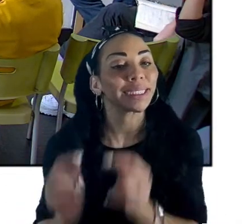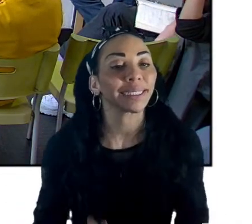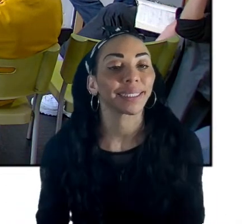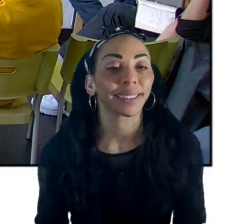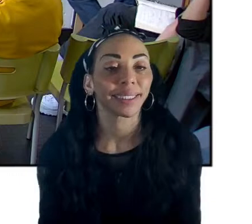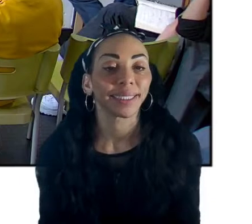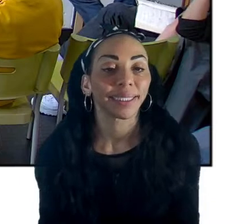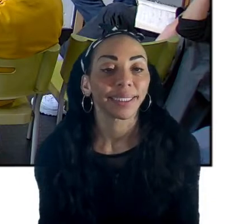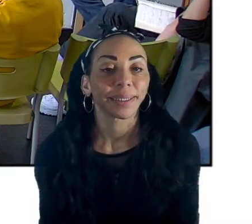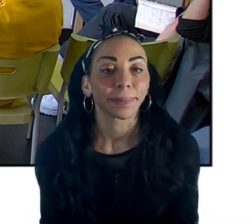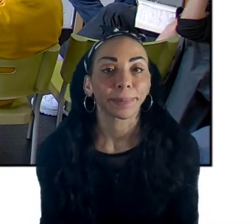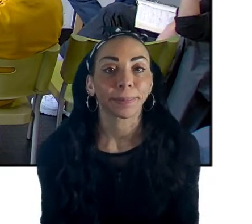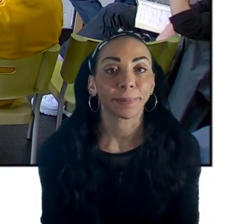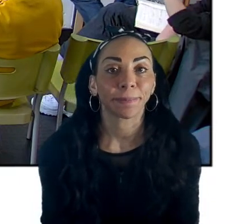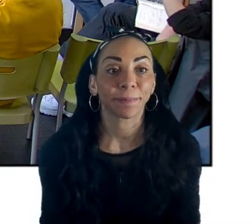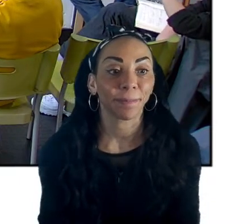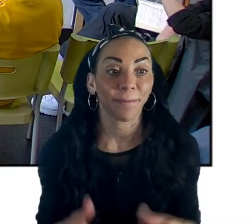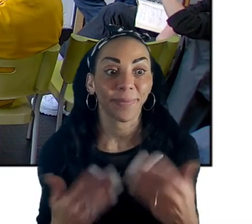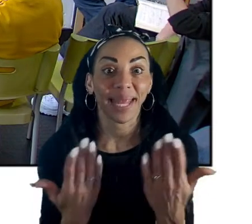Anybody else from the audience?